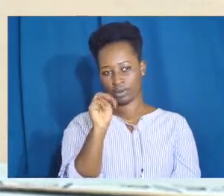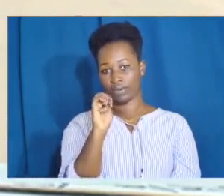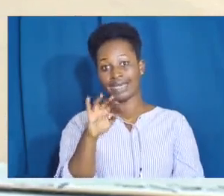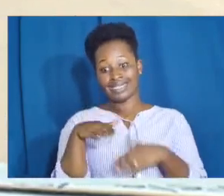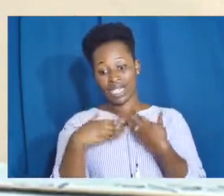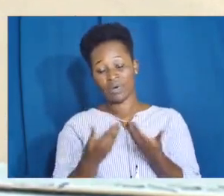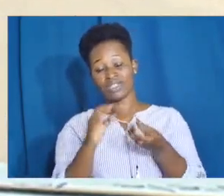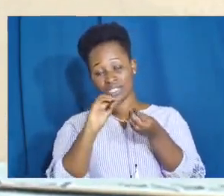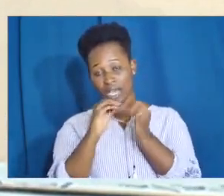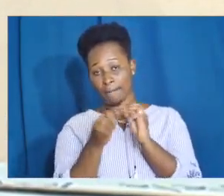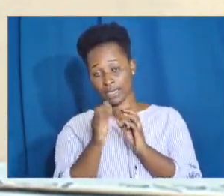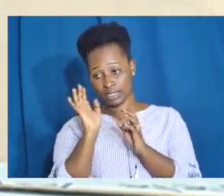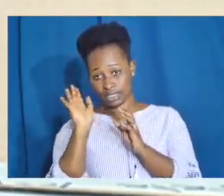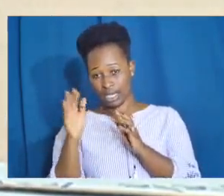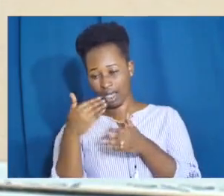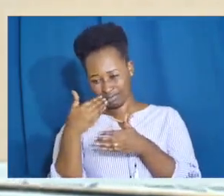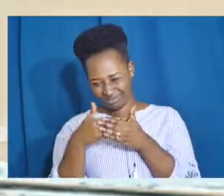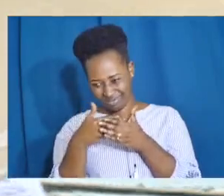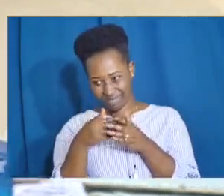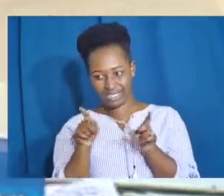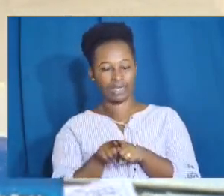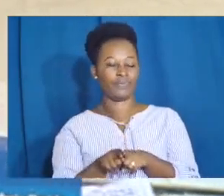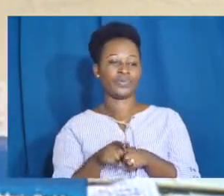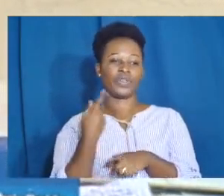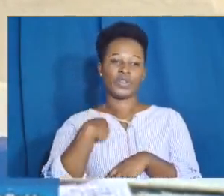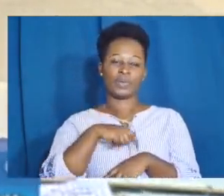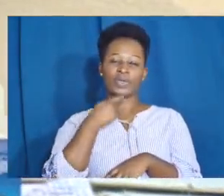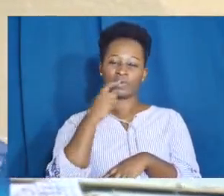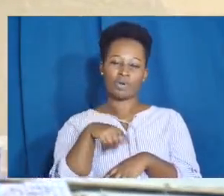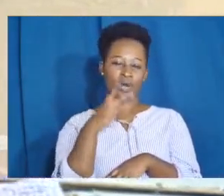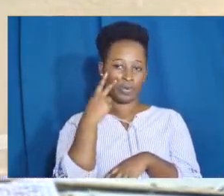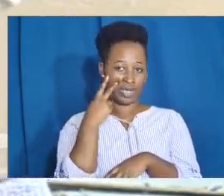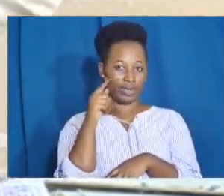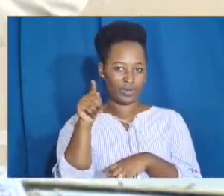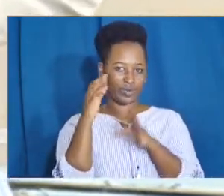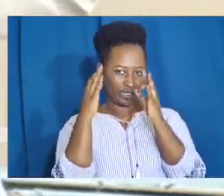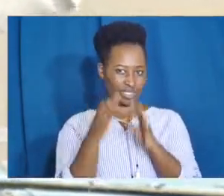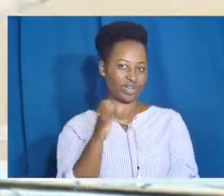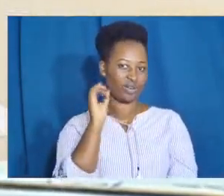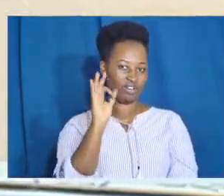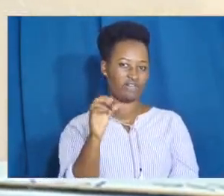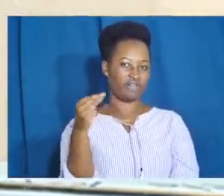close. So we have to consider this factor of genes as well.